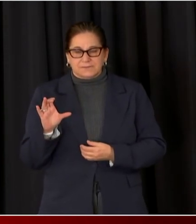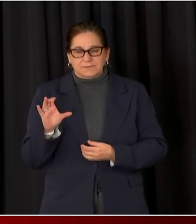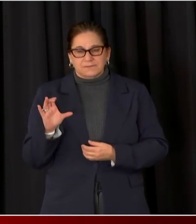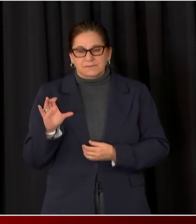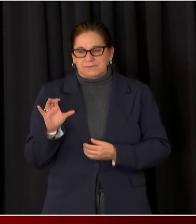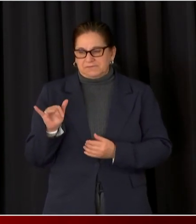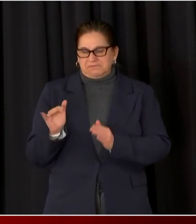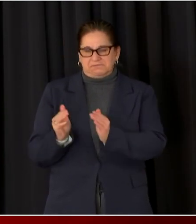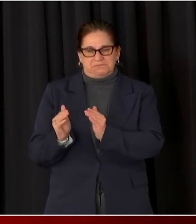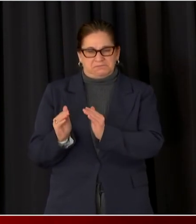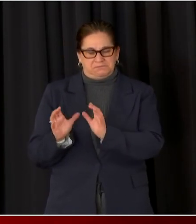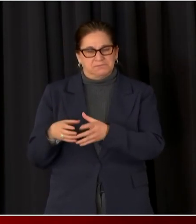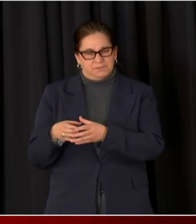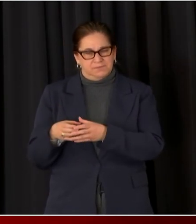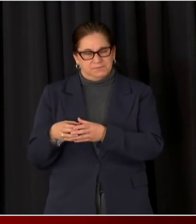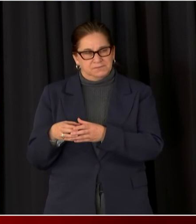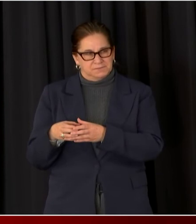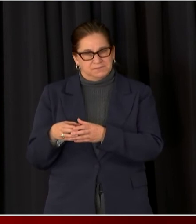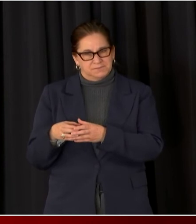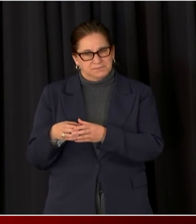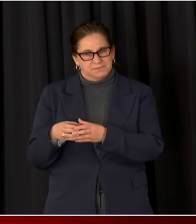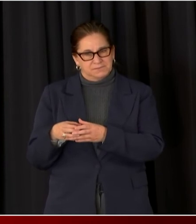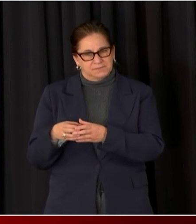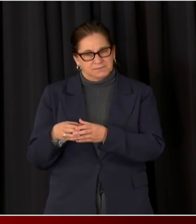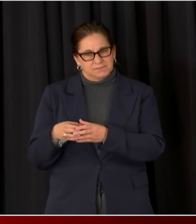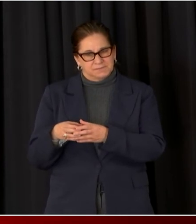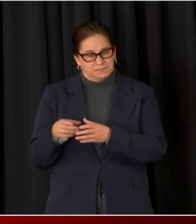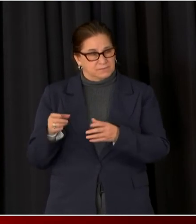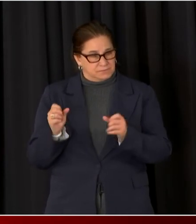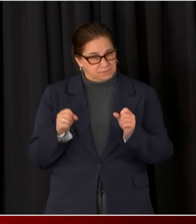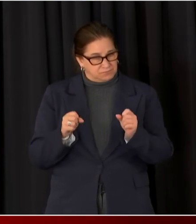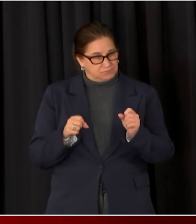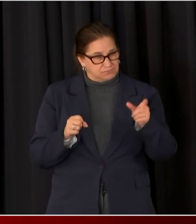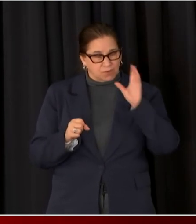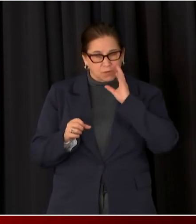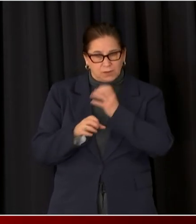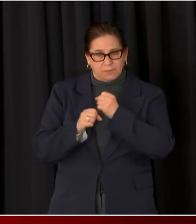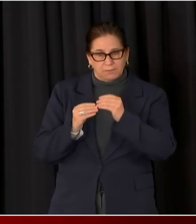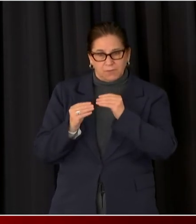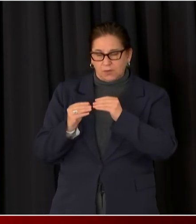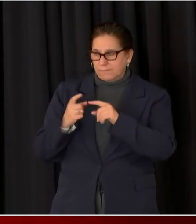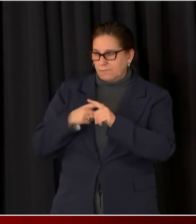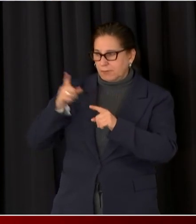group, so there could be more? We absolutely expect that we will receive Okay. more vaccine. Okay.